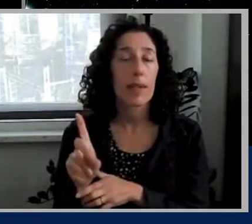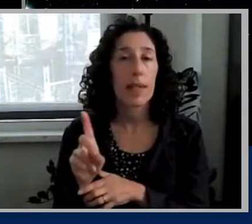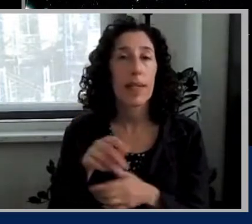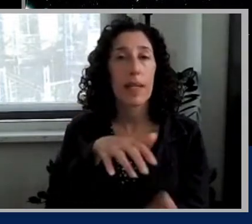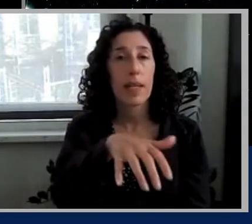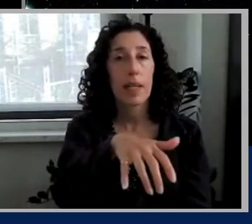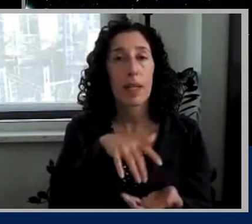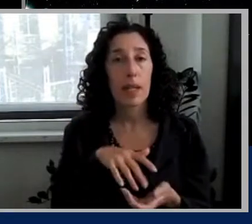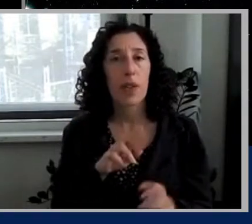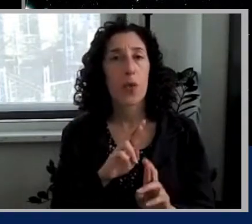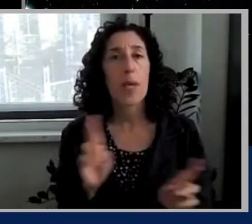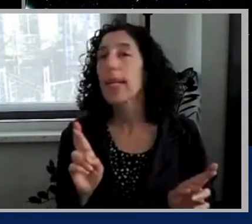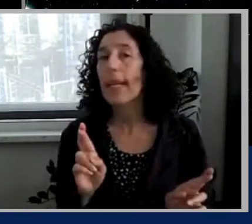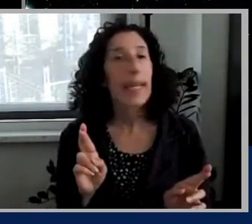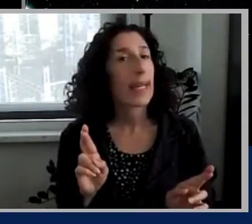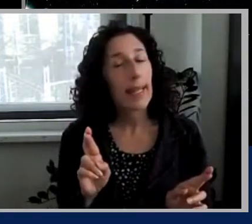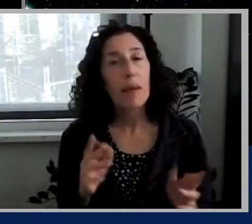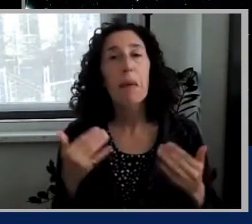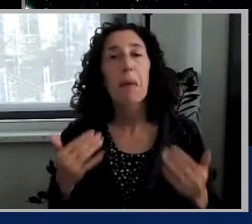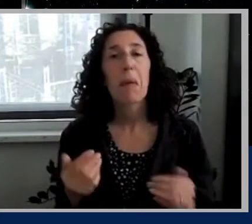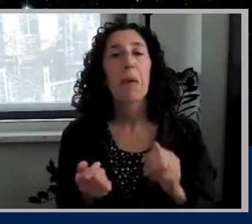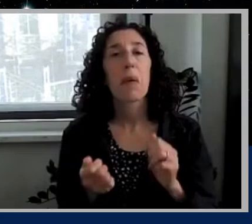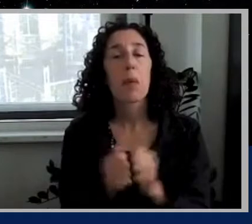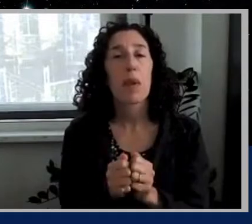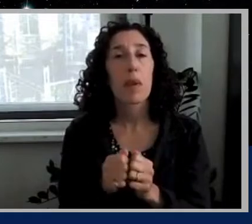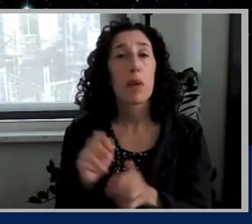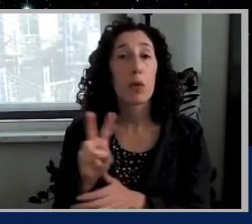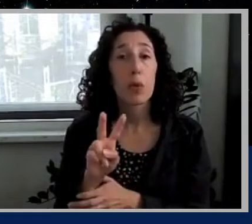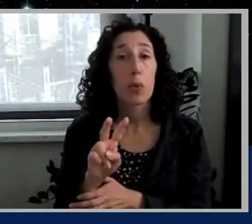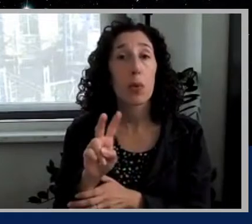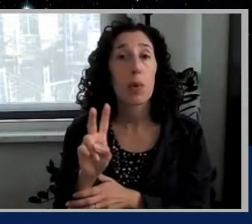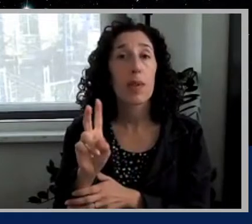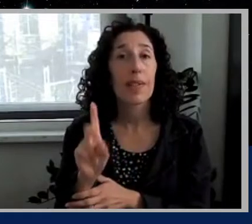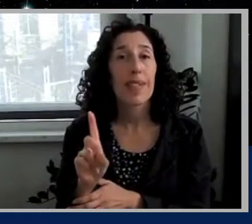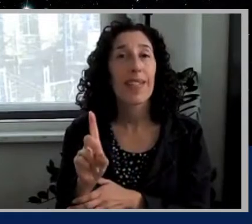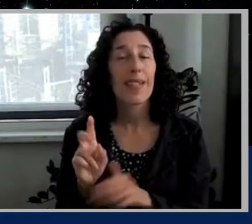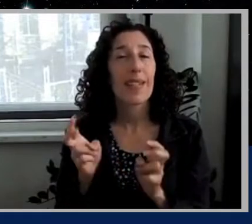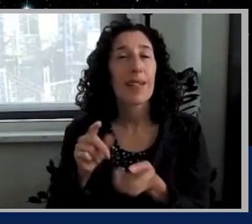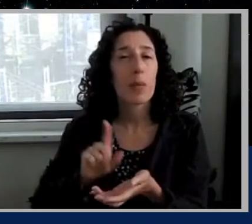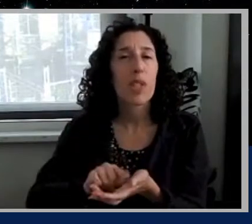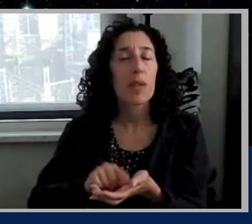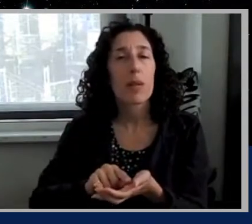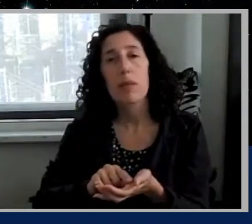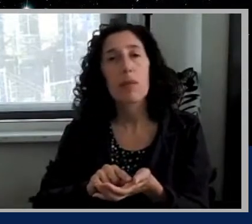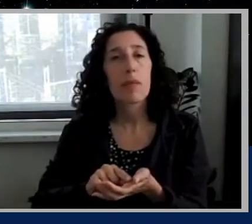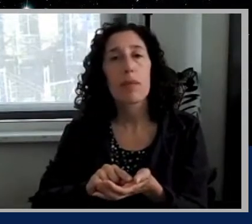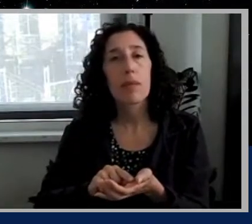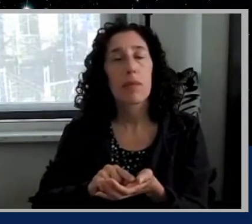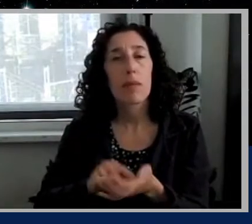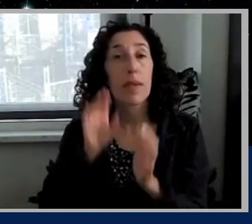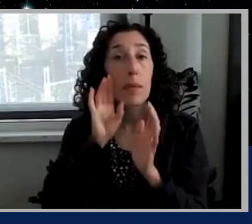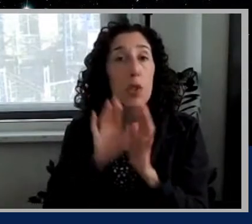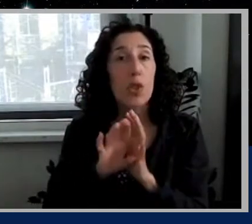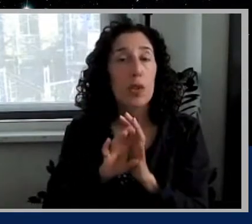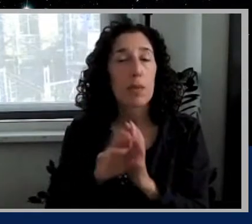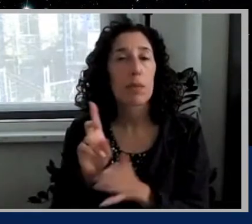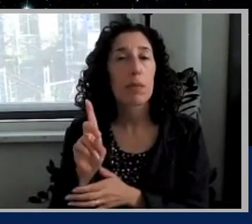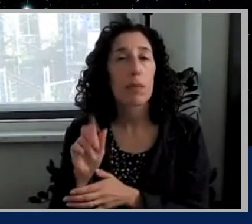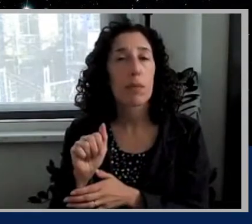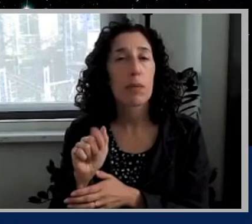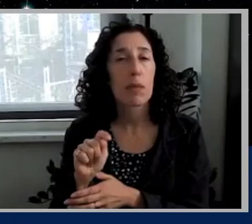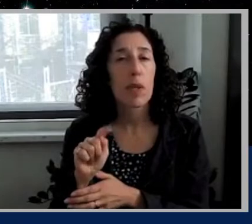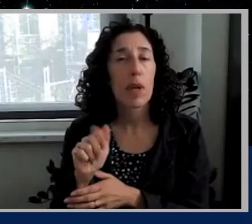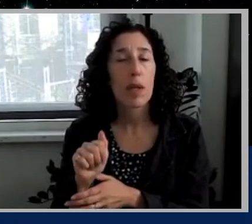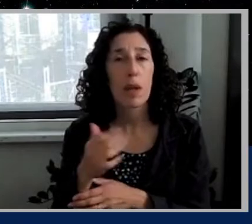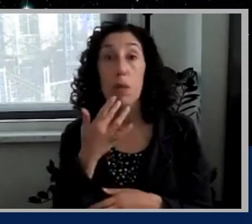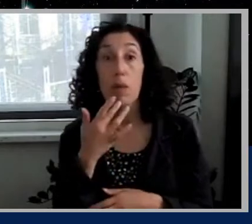two-dimensional data in this way made a lot of sense. Oddly enough, though, this image that we were just showing, the two-dimensional